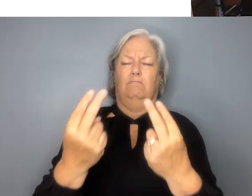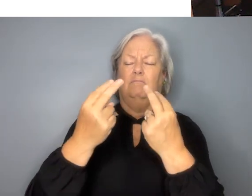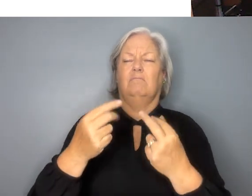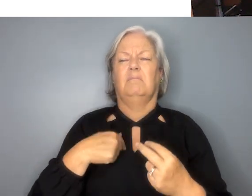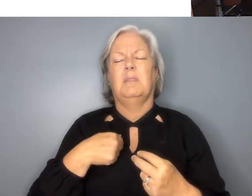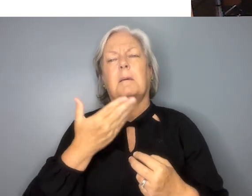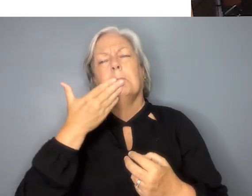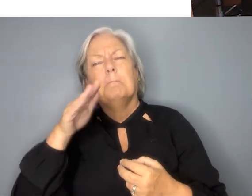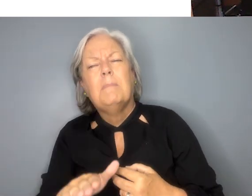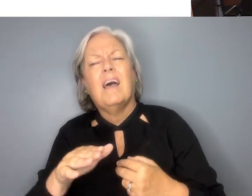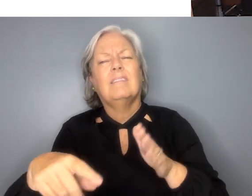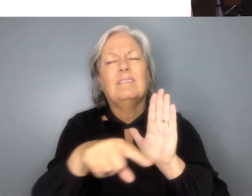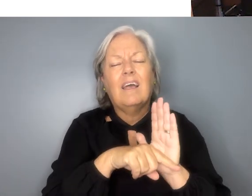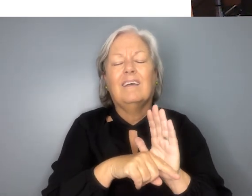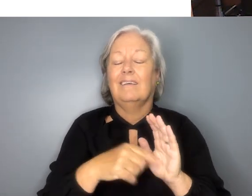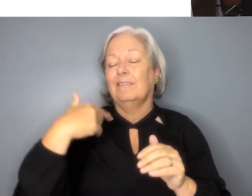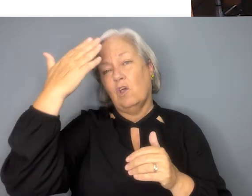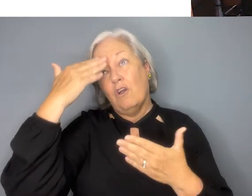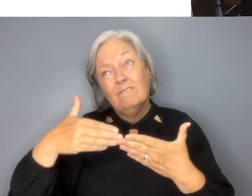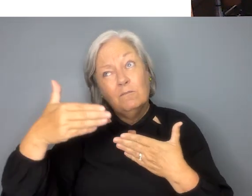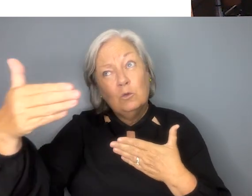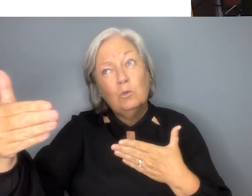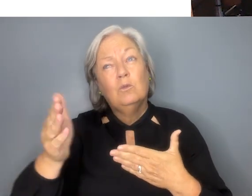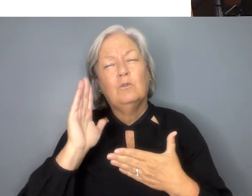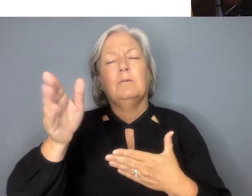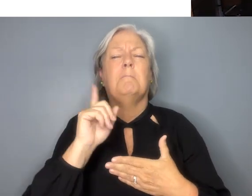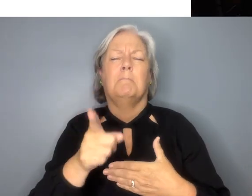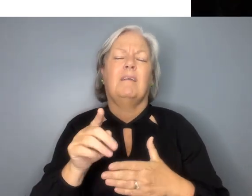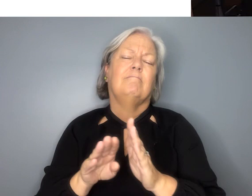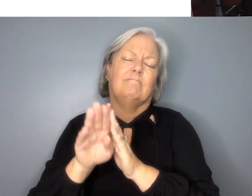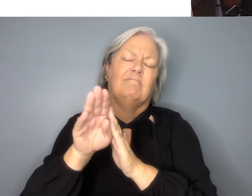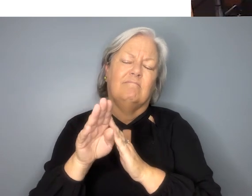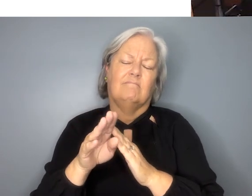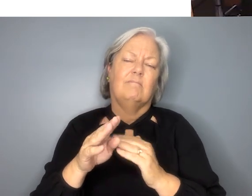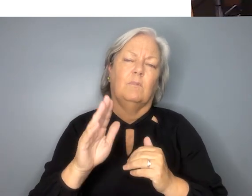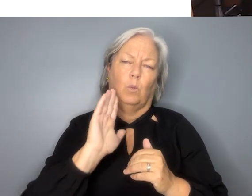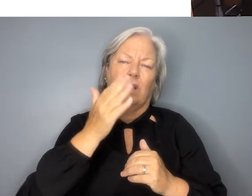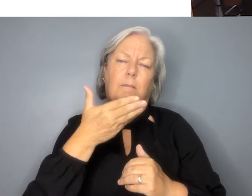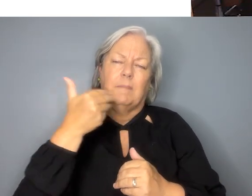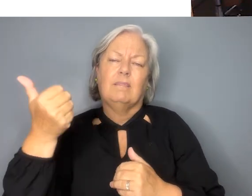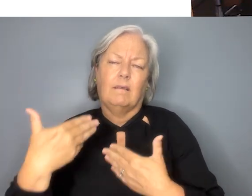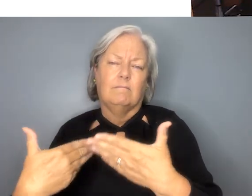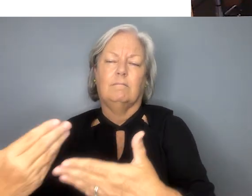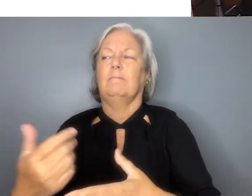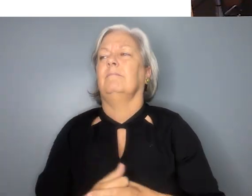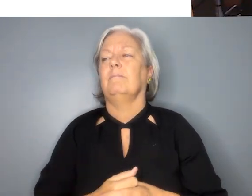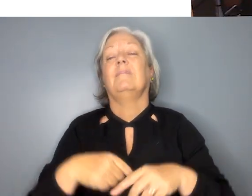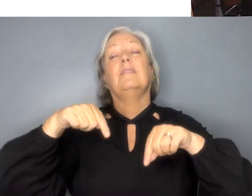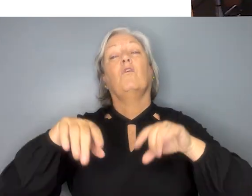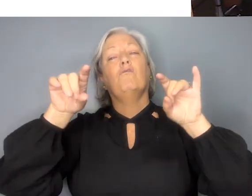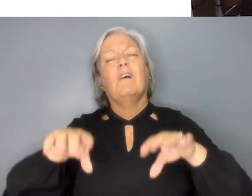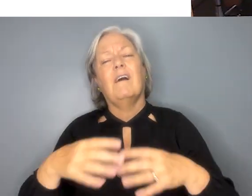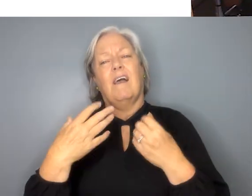community. So we still have a lot to do and a long way to go, but we're getting there. Now, there's some really good things happening in community